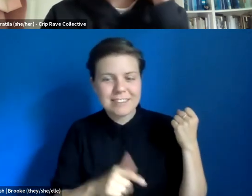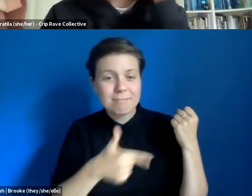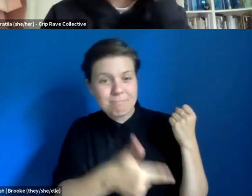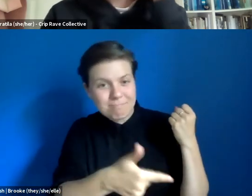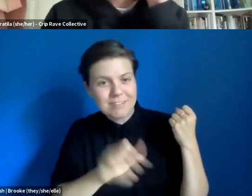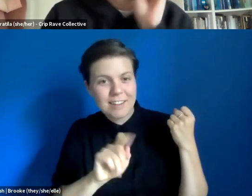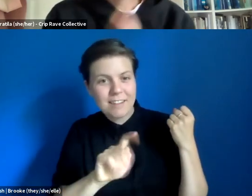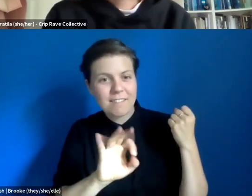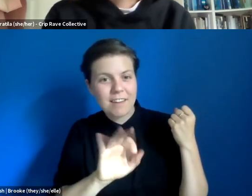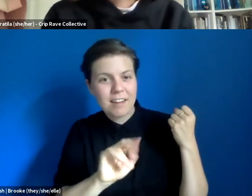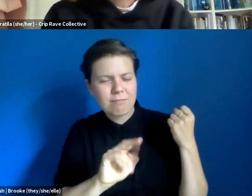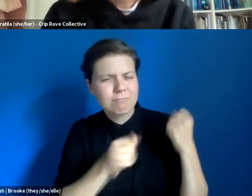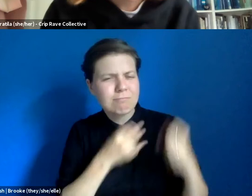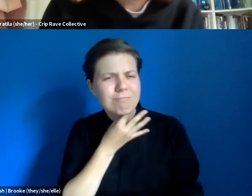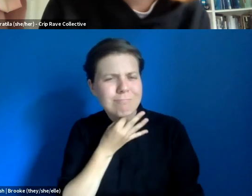what is it that you do?